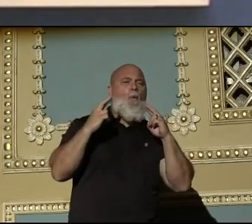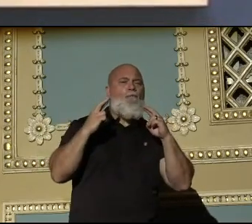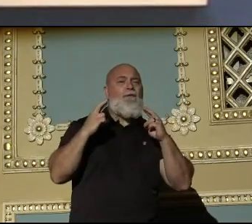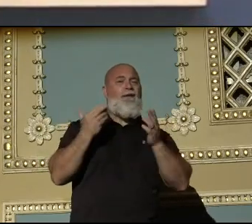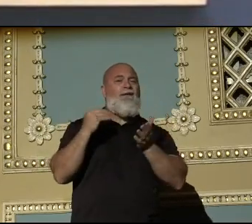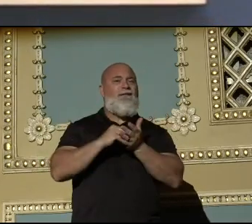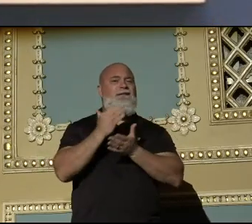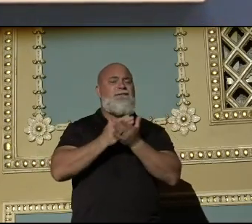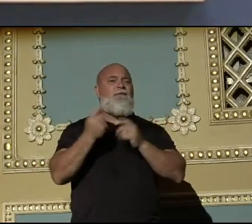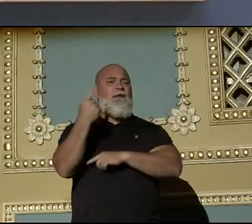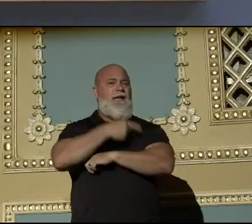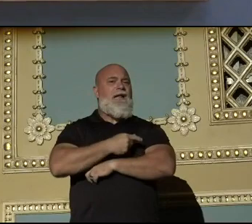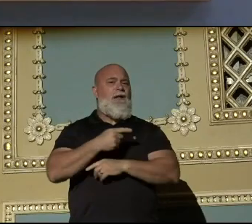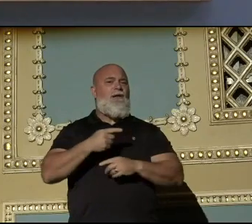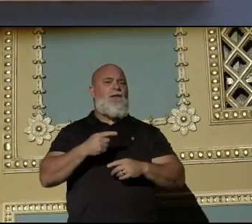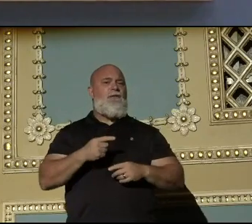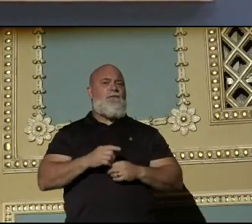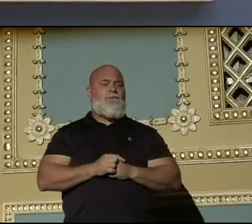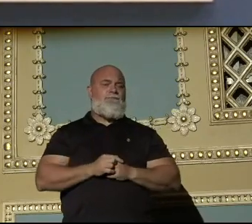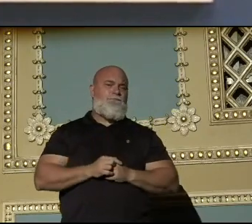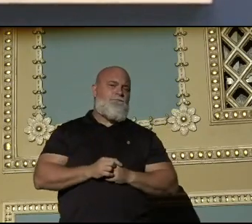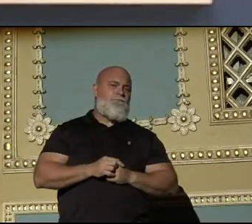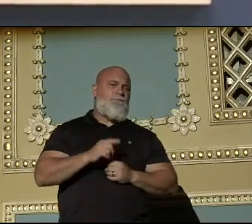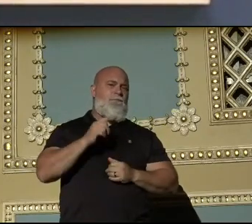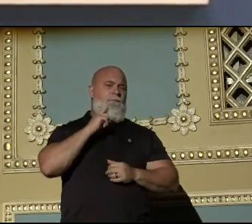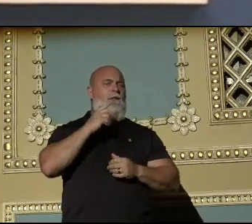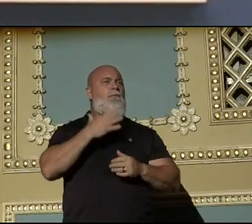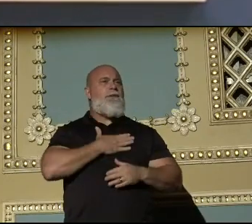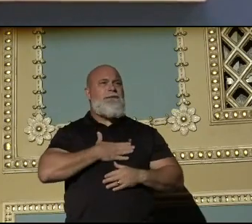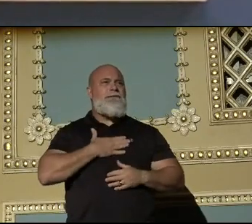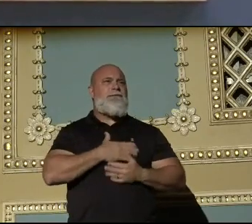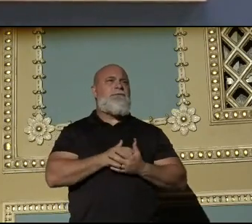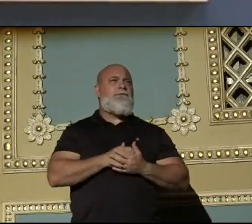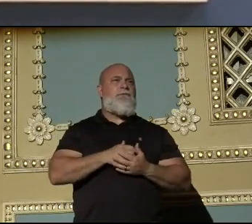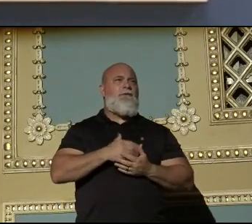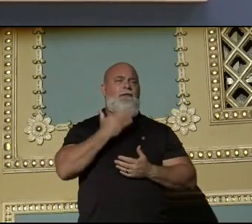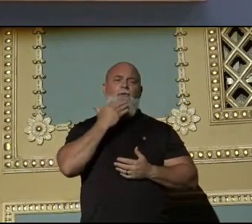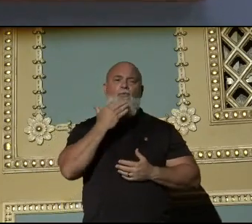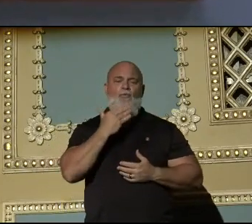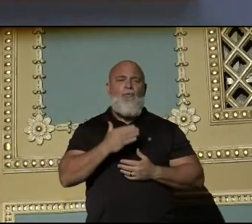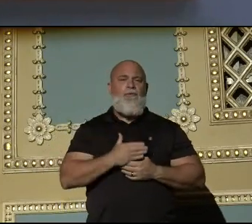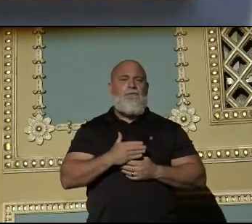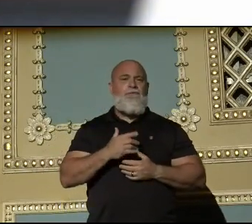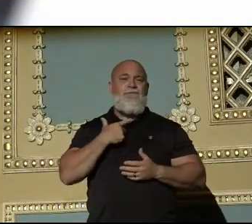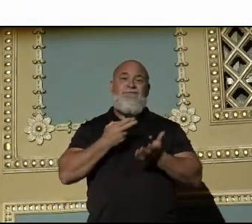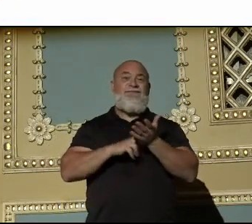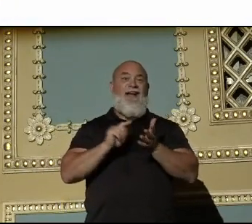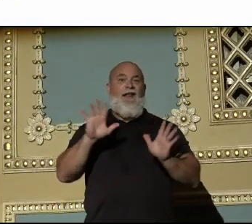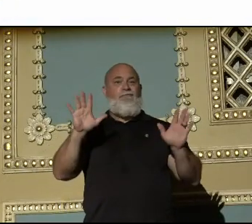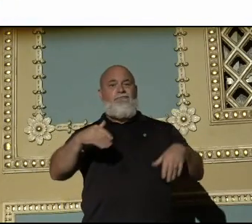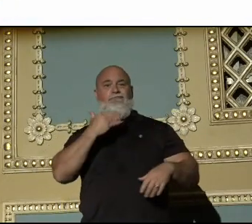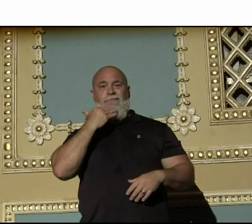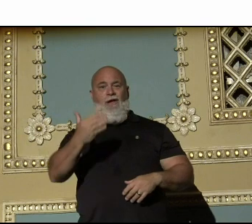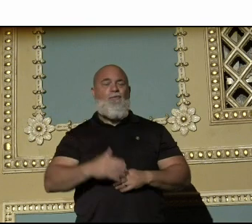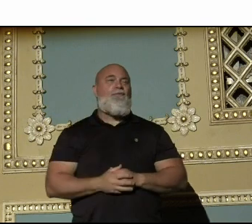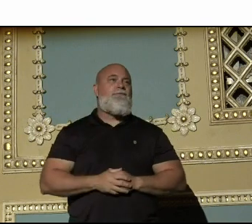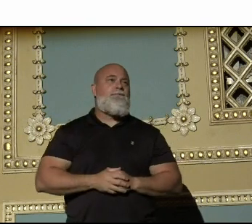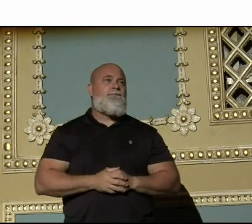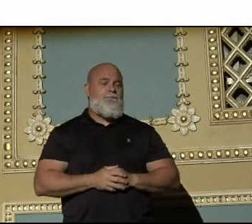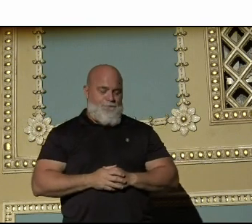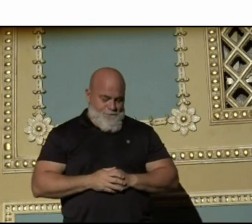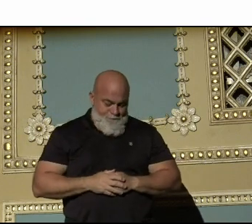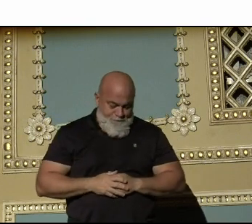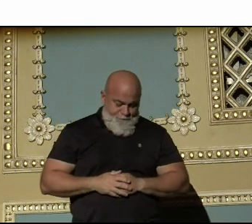see tears well up in people's eyes. So I'm just gonna sign out. Thanks a lot, bye.